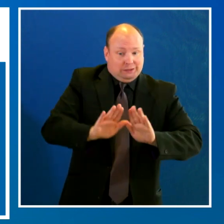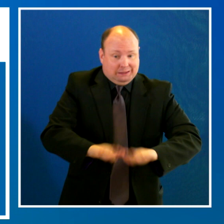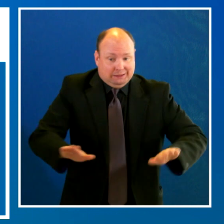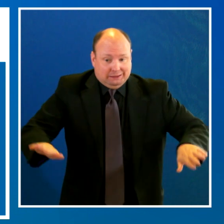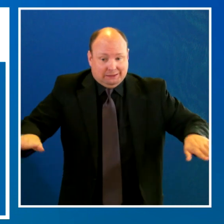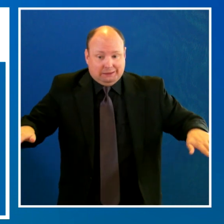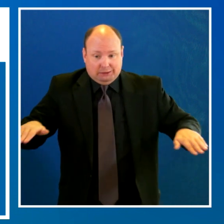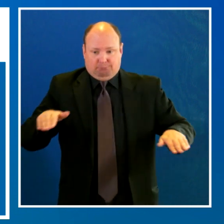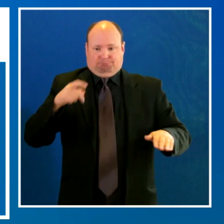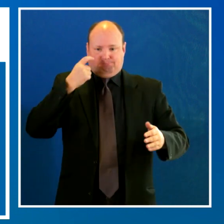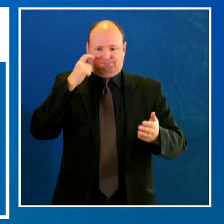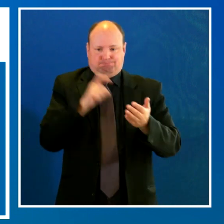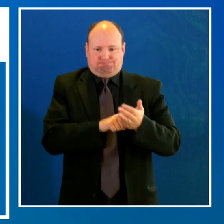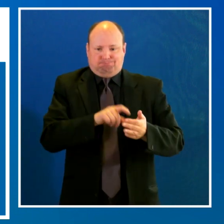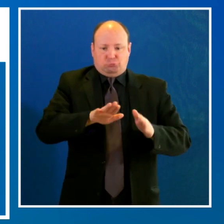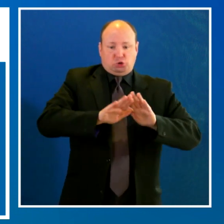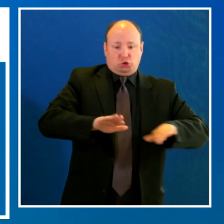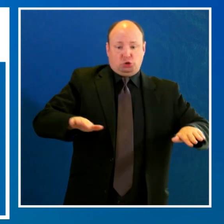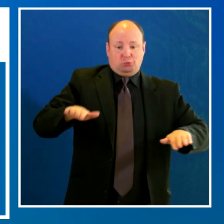than